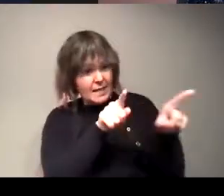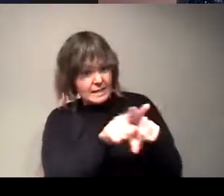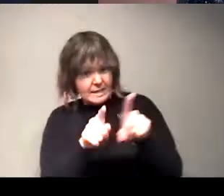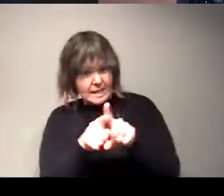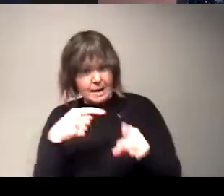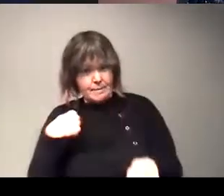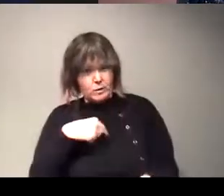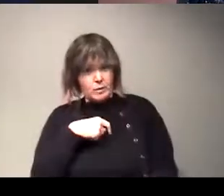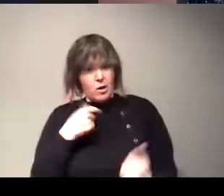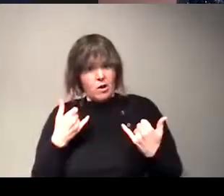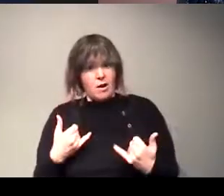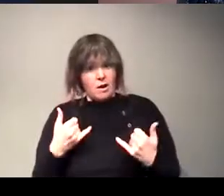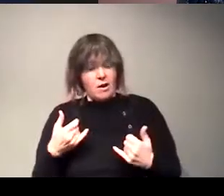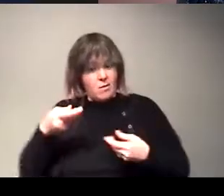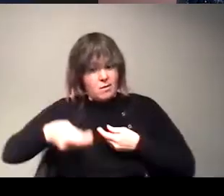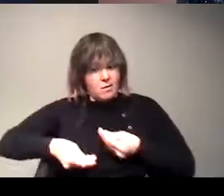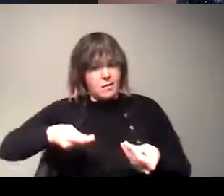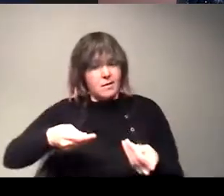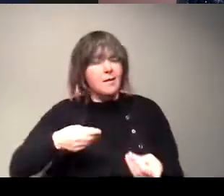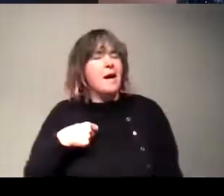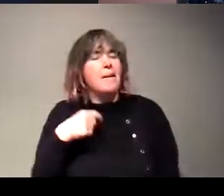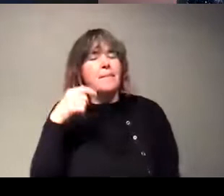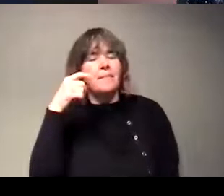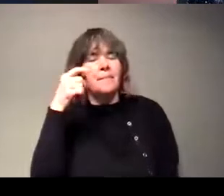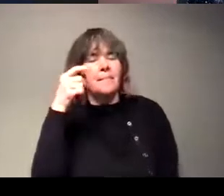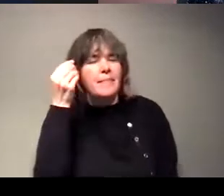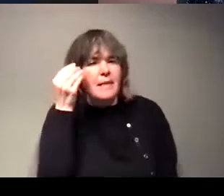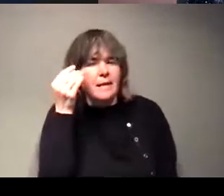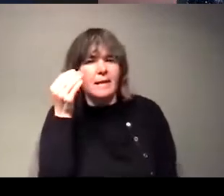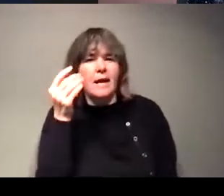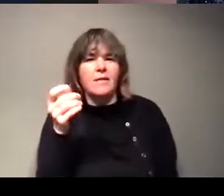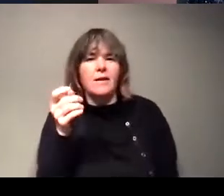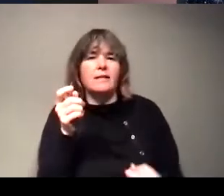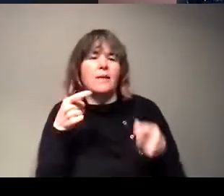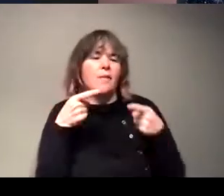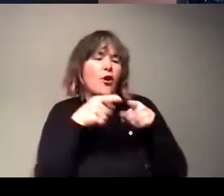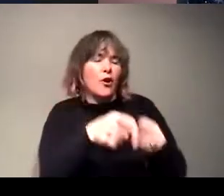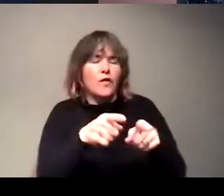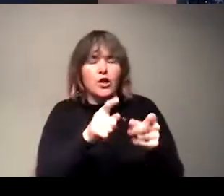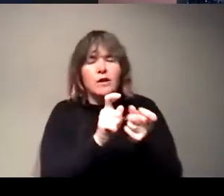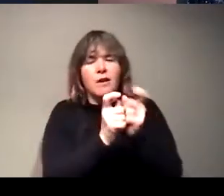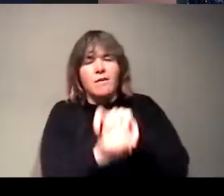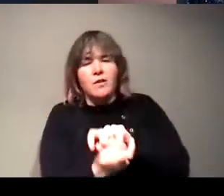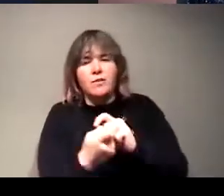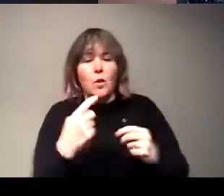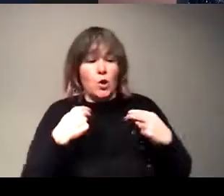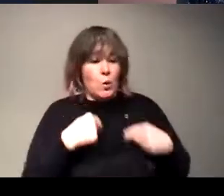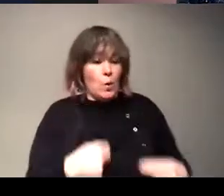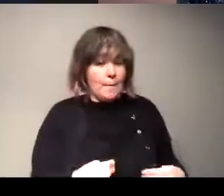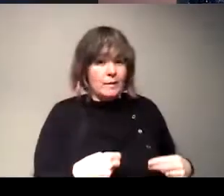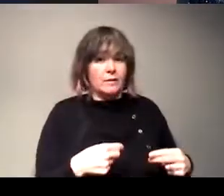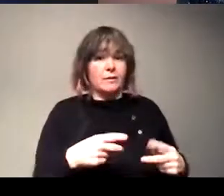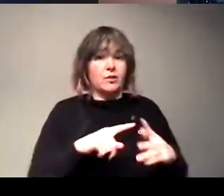or I'm kind of thinking that there might be like some convergent evolution or something. So humans, you know,